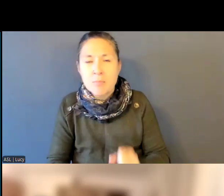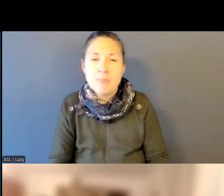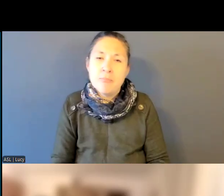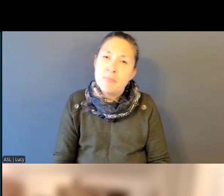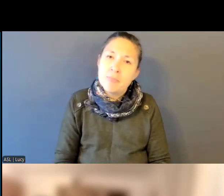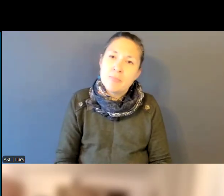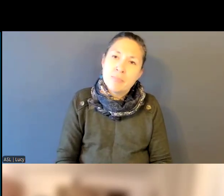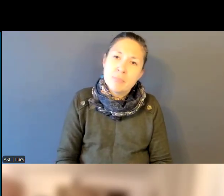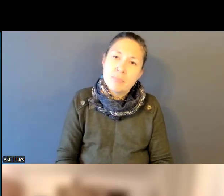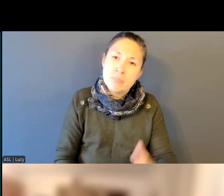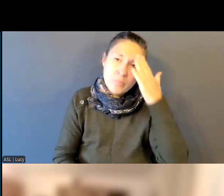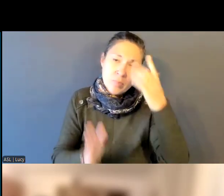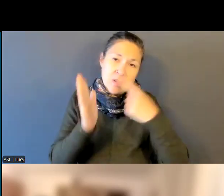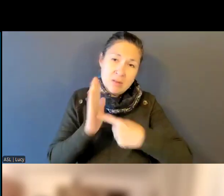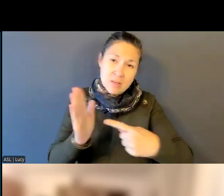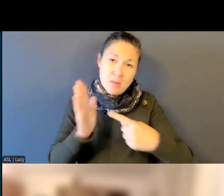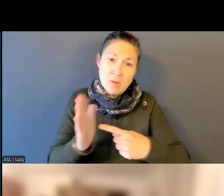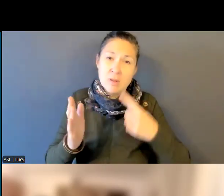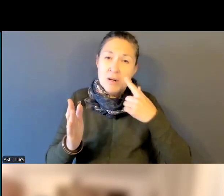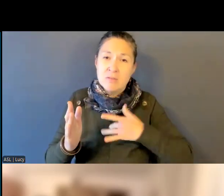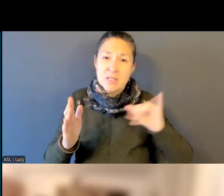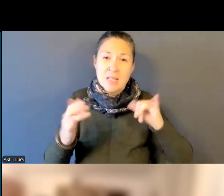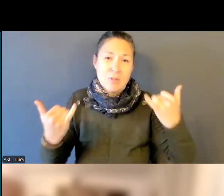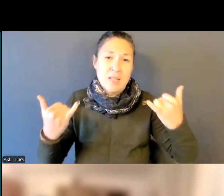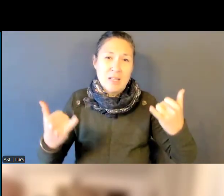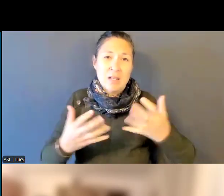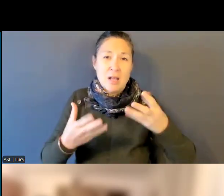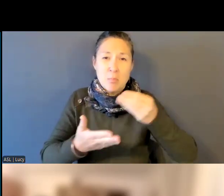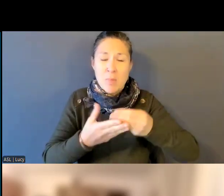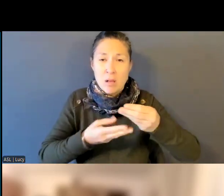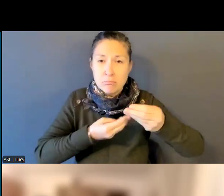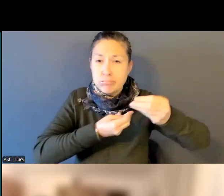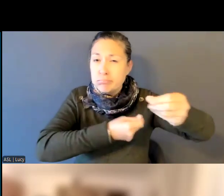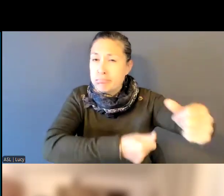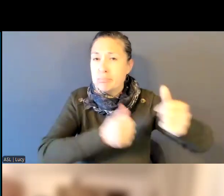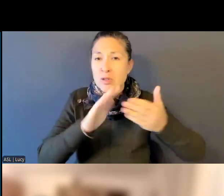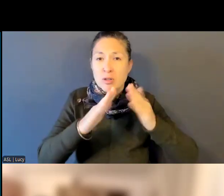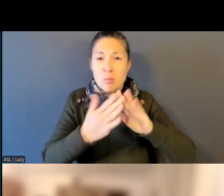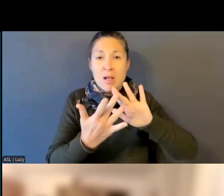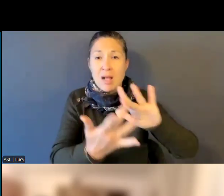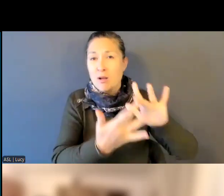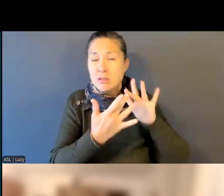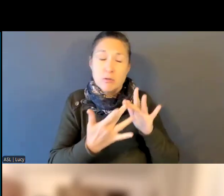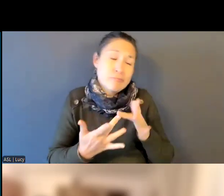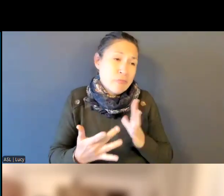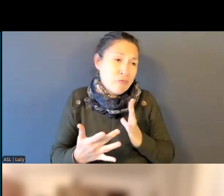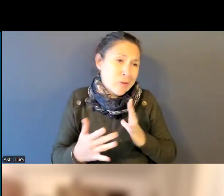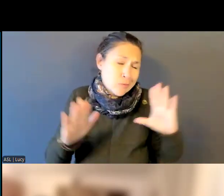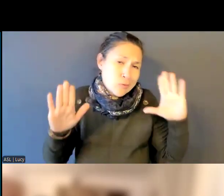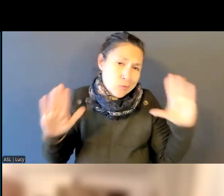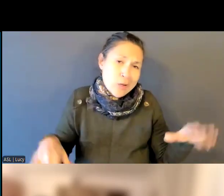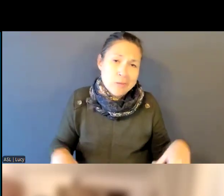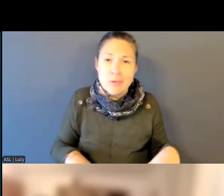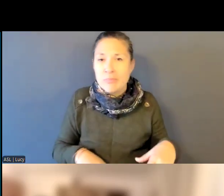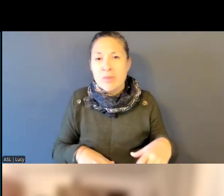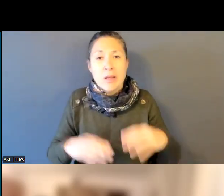for example, I feel like right now a lot of money is going into community outreach, which is great, but and education.